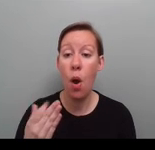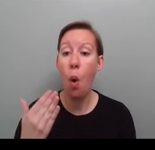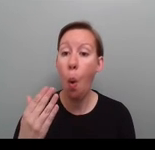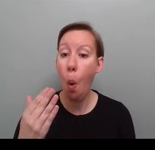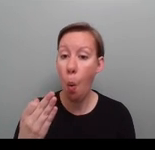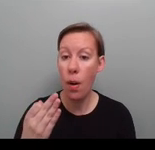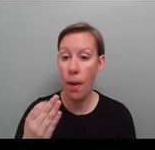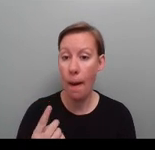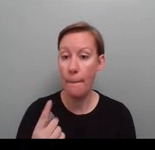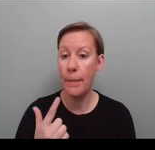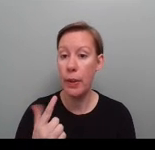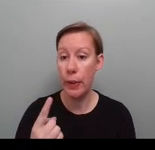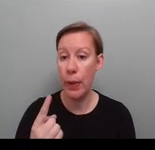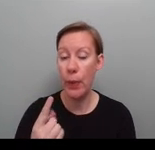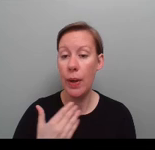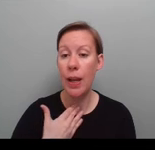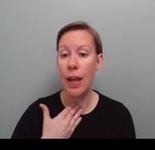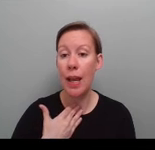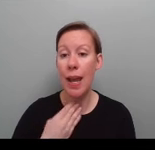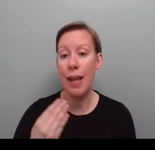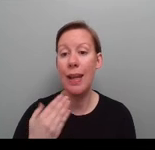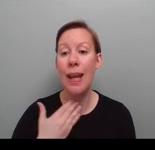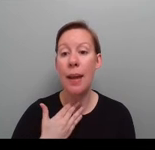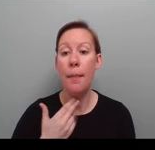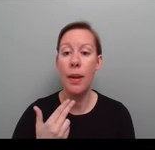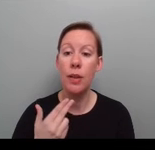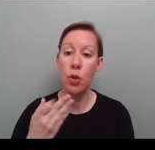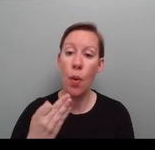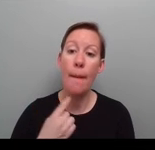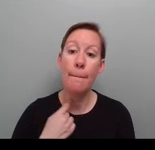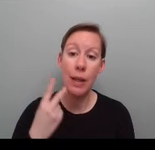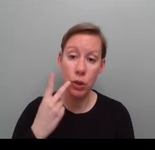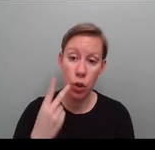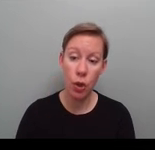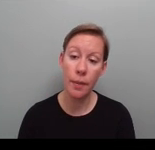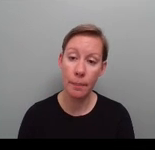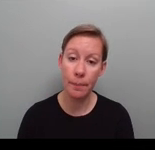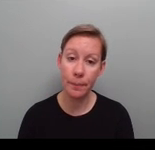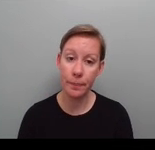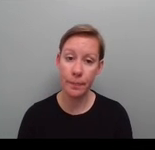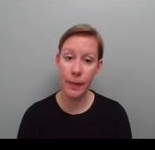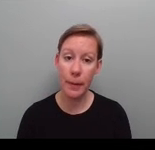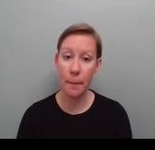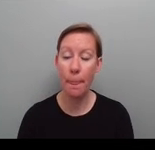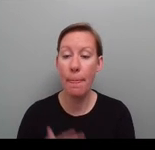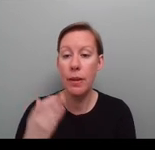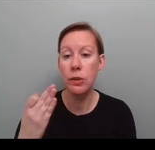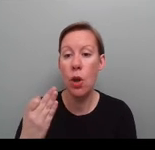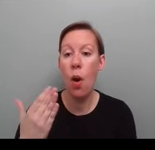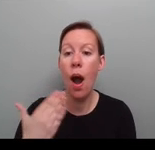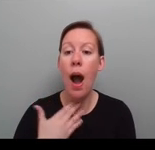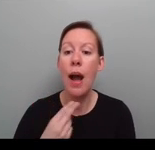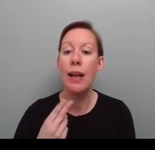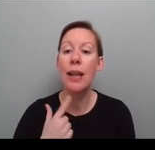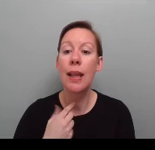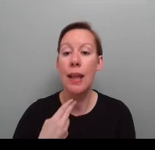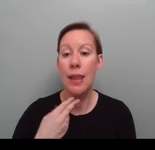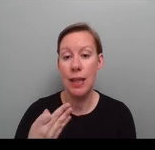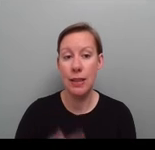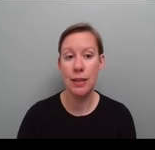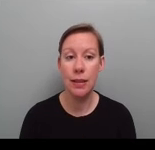you can upload an image or another picture from your computer. So if I click